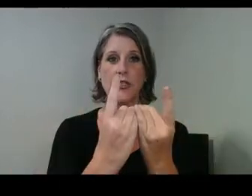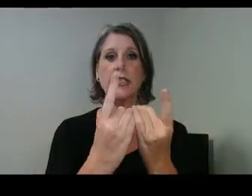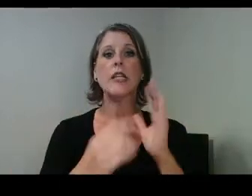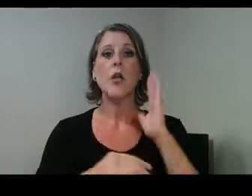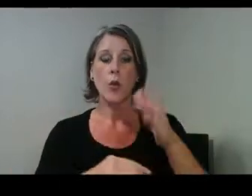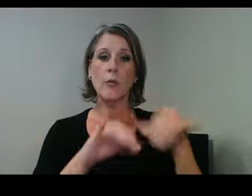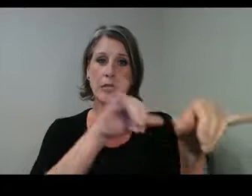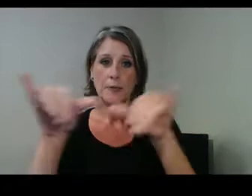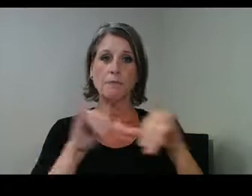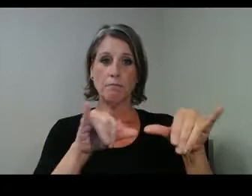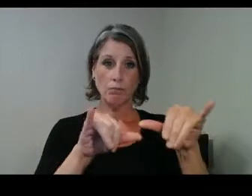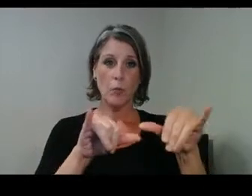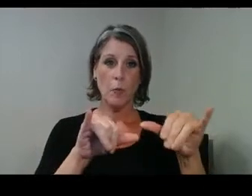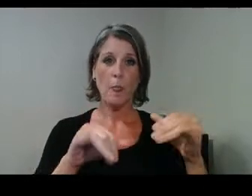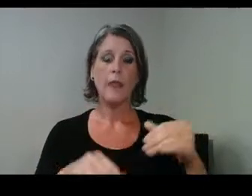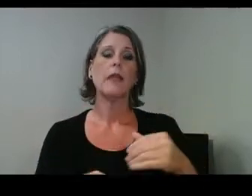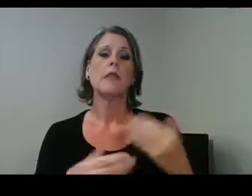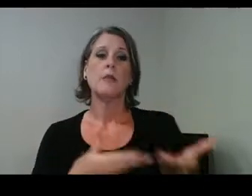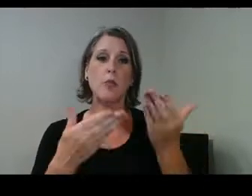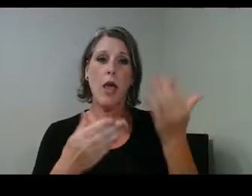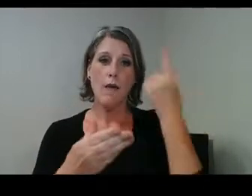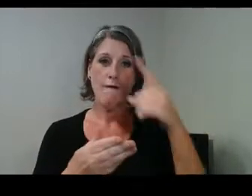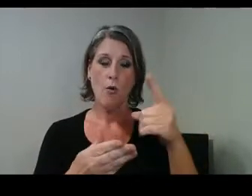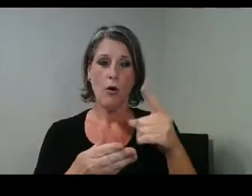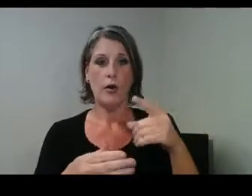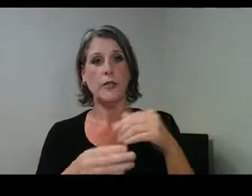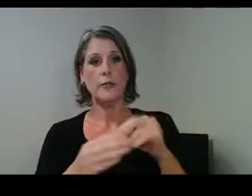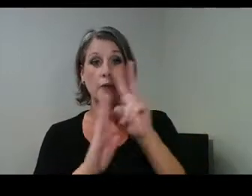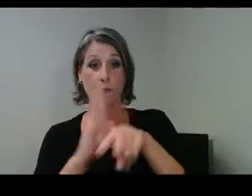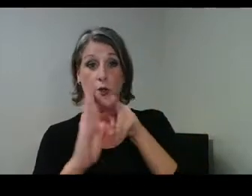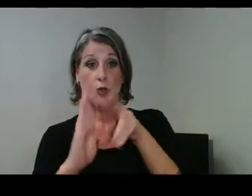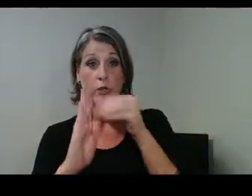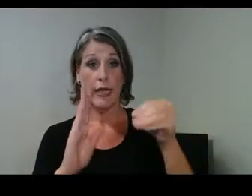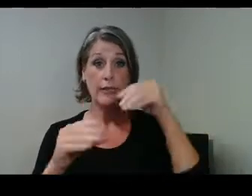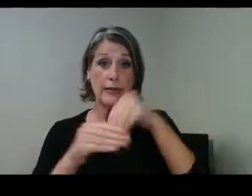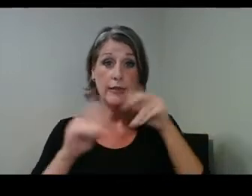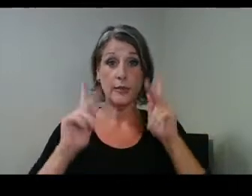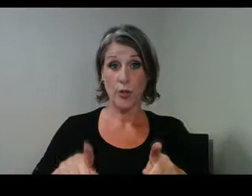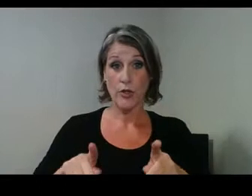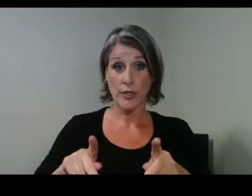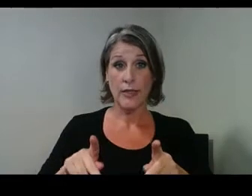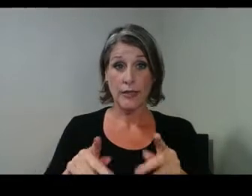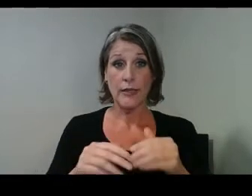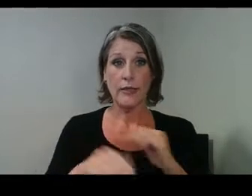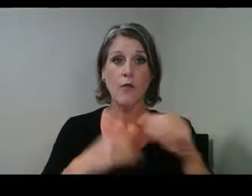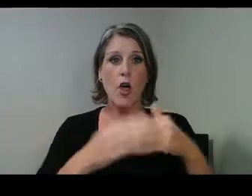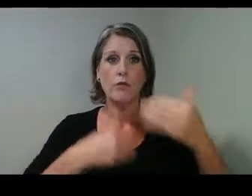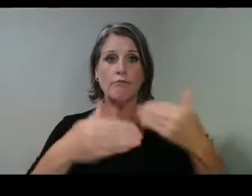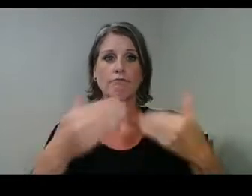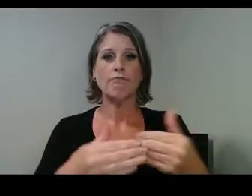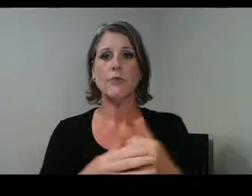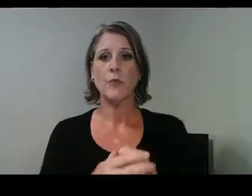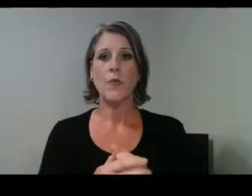in-person teaching. We also know that we have to go at a slower pace teaching virtually. This week was all about